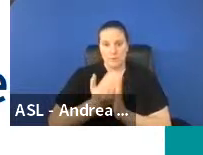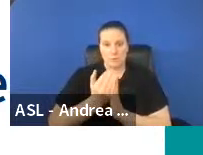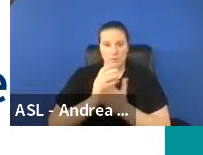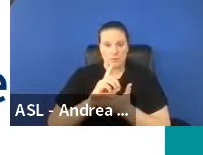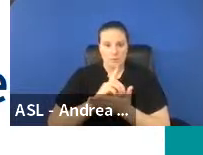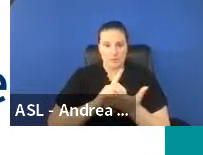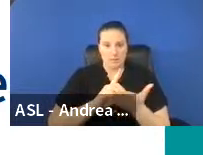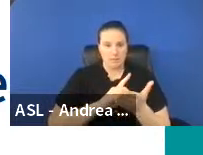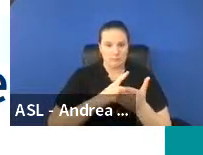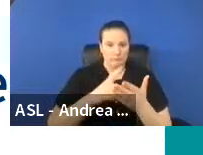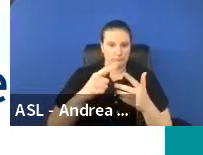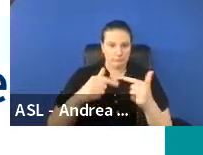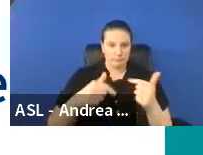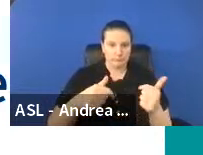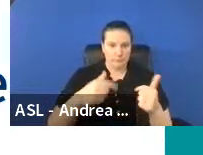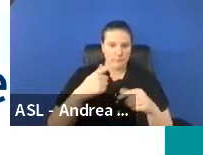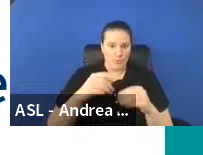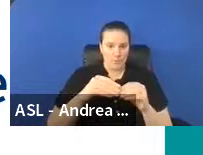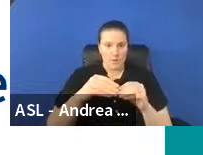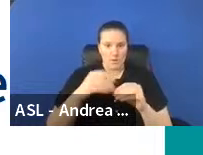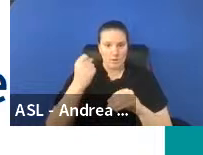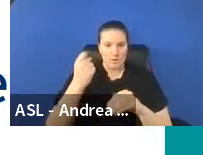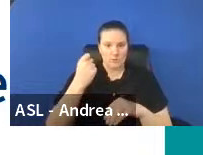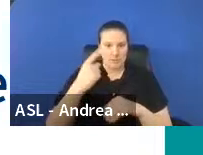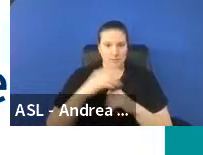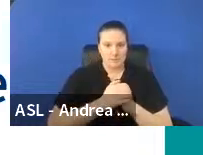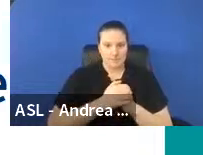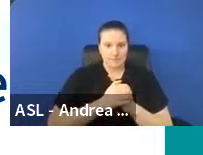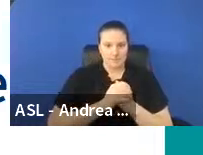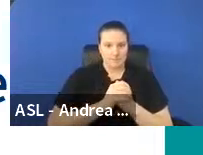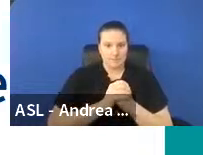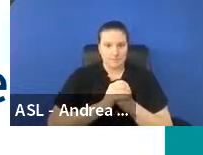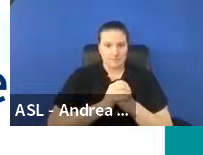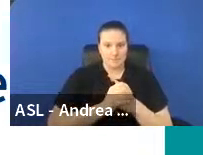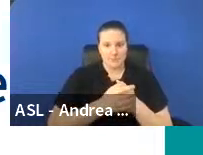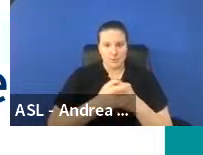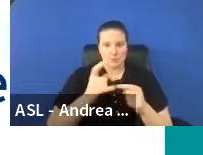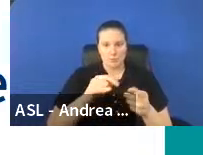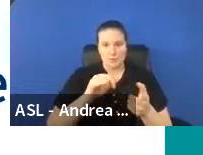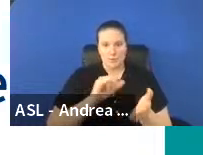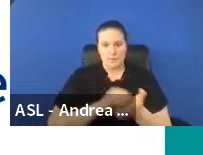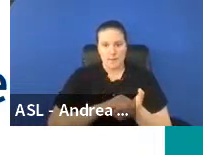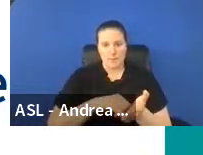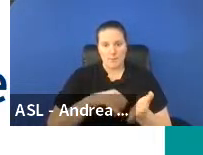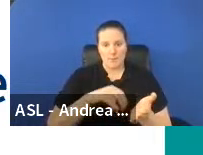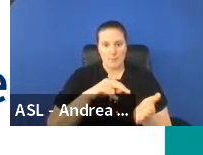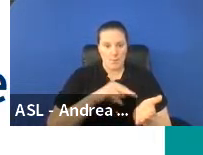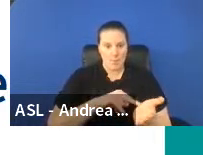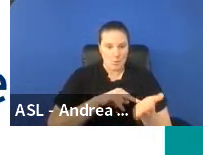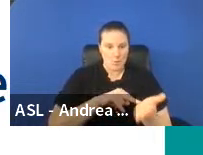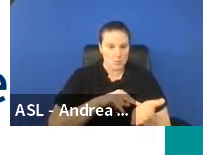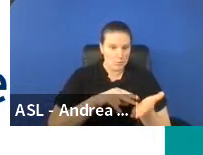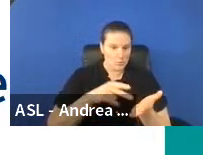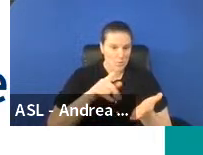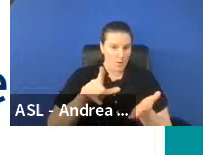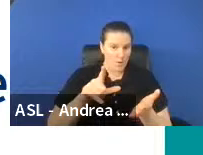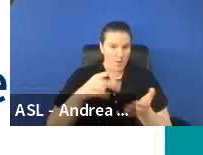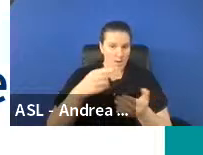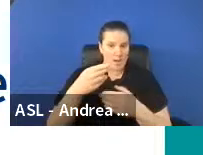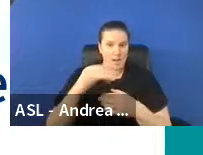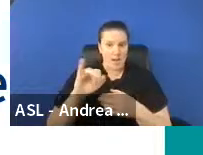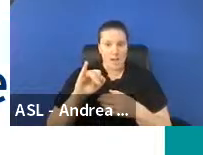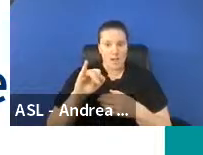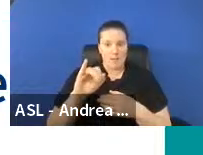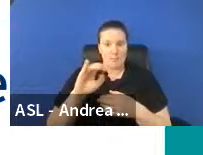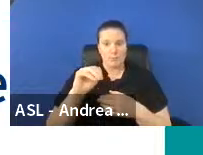and going into detail for a deeper understanding. During a pulse poll at the Hayden Island Marine Drive